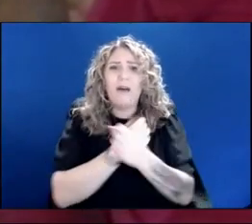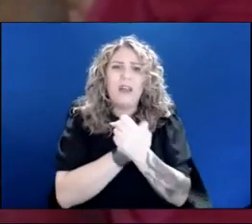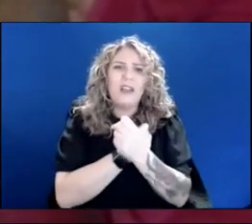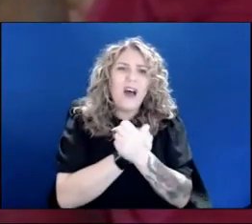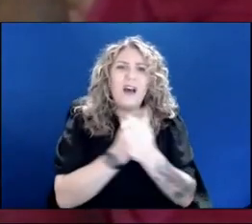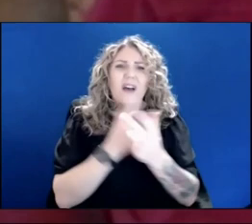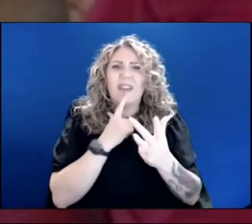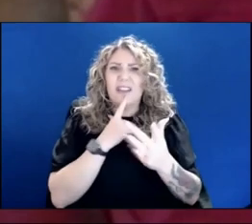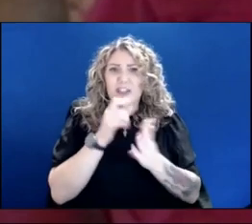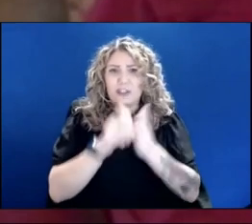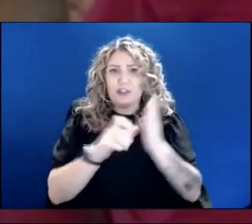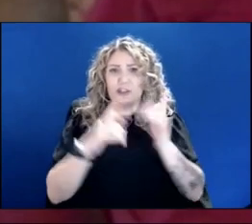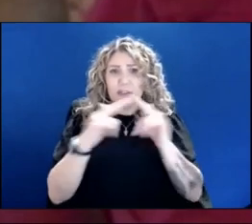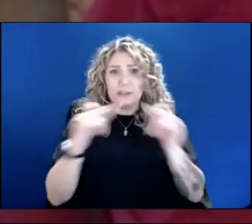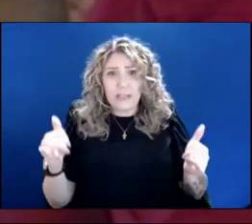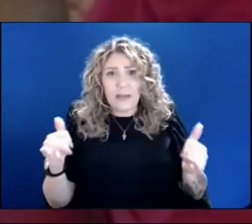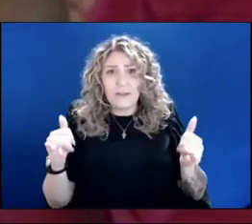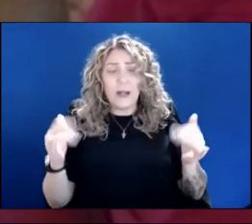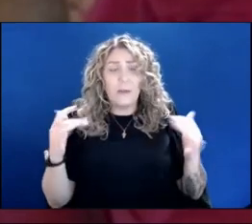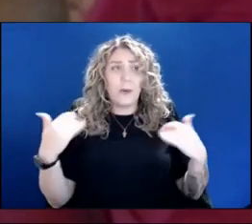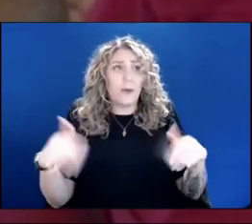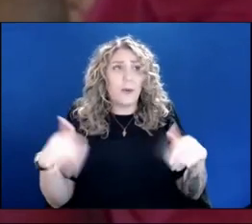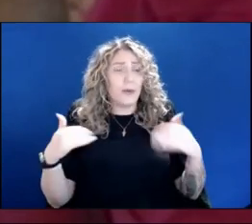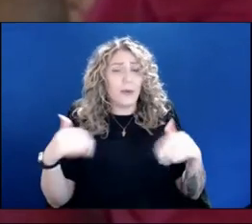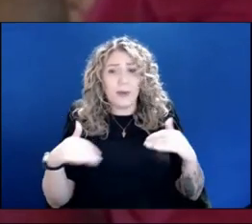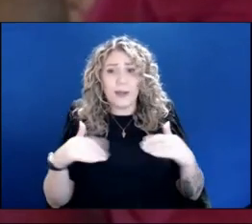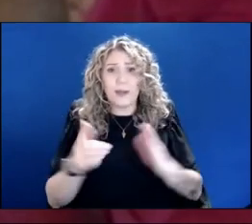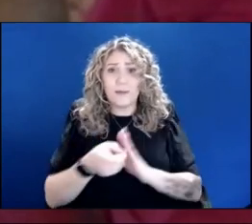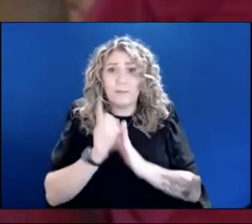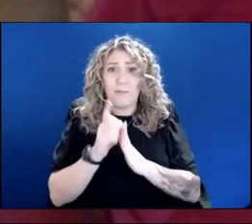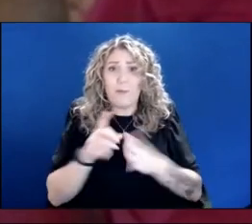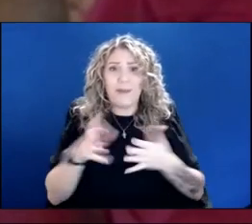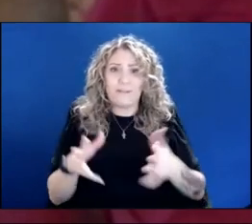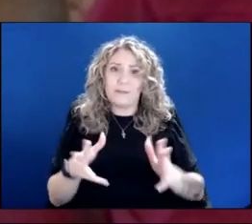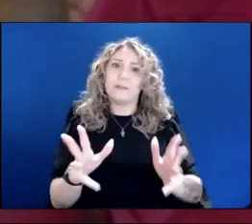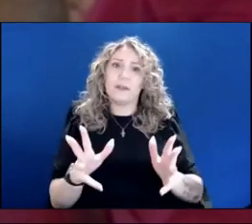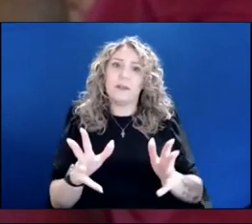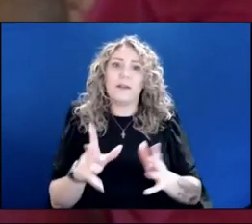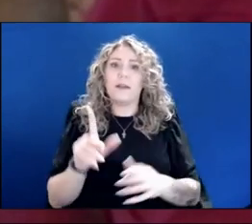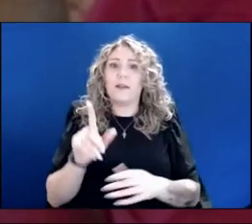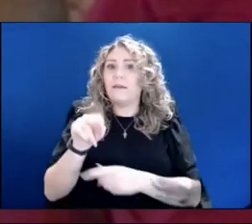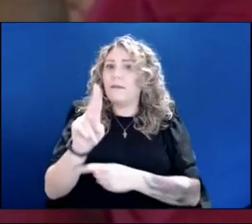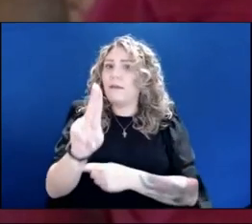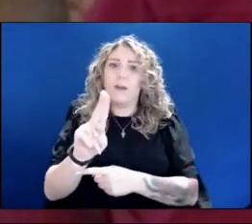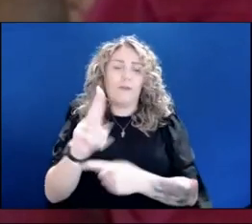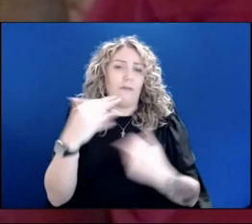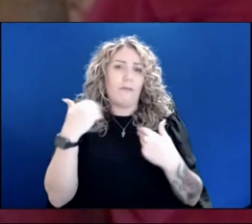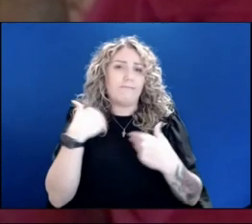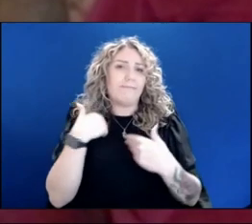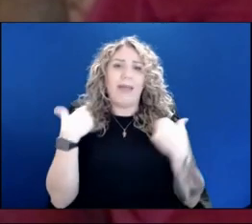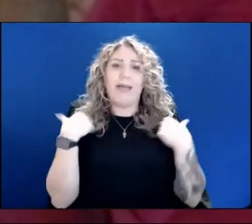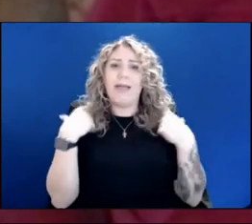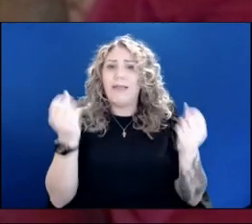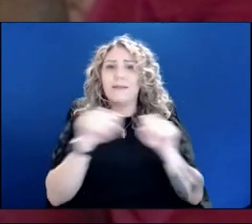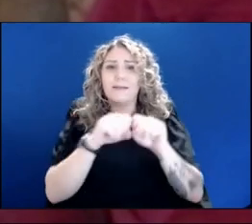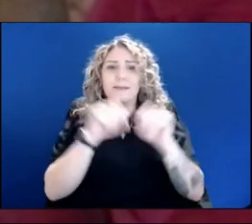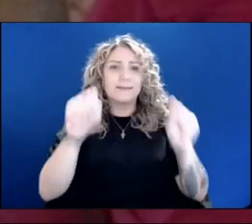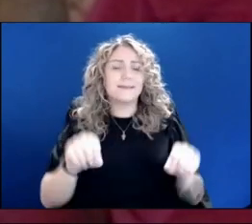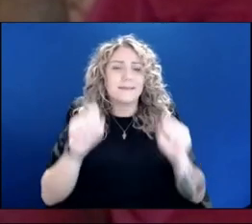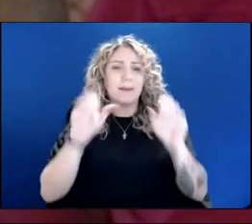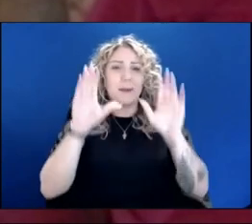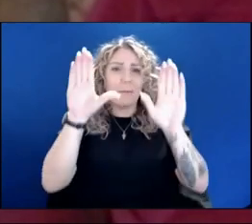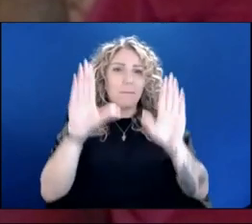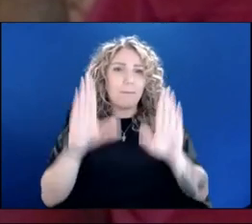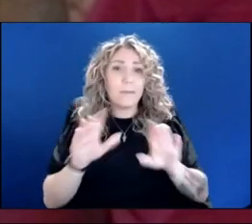time was definitely a moment of anxiety, but KU Med was incredible. And then now the